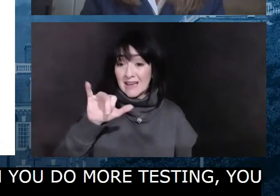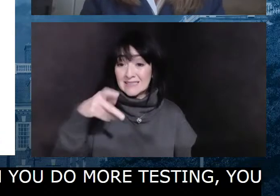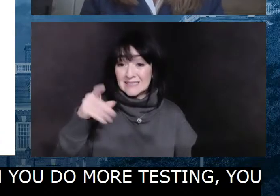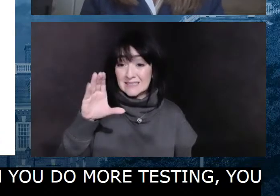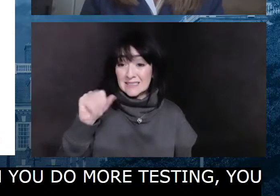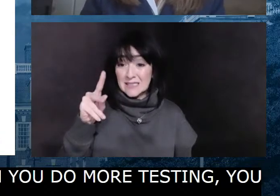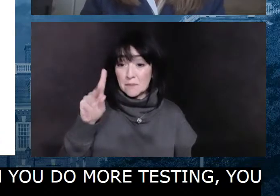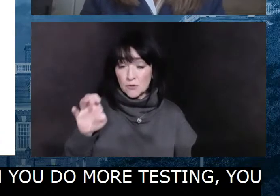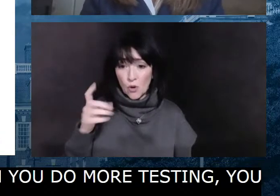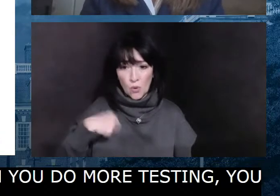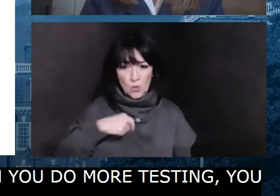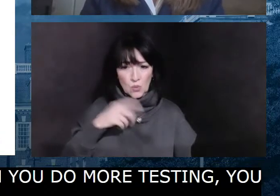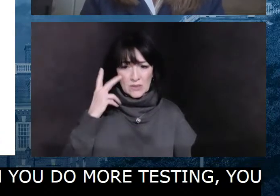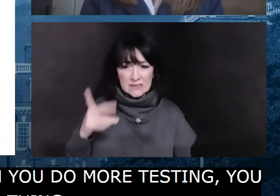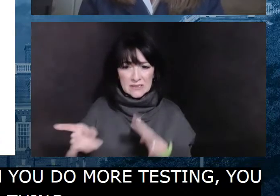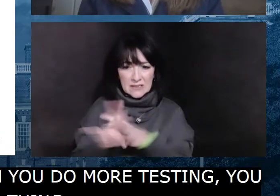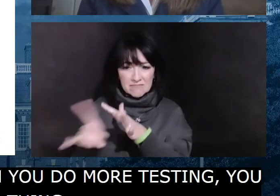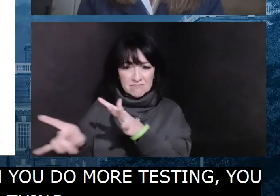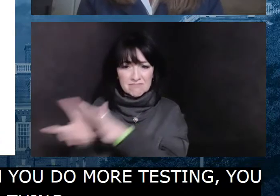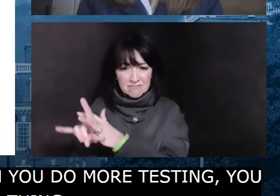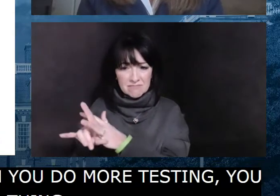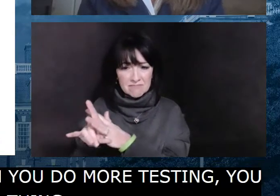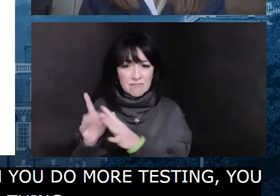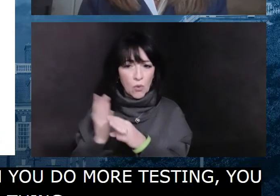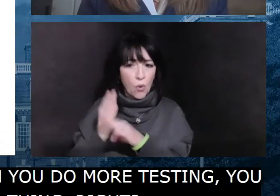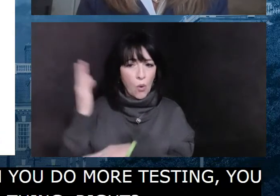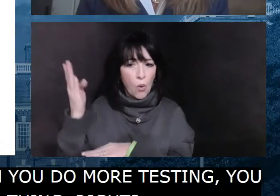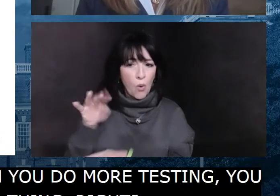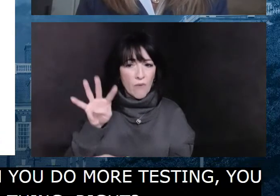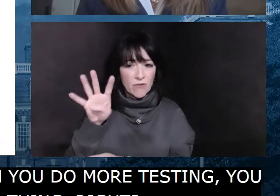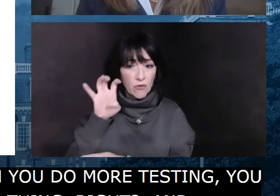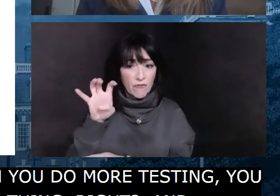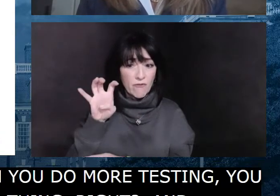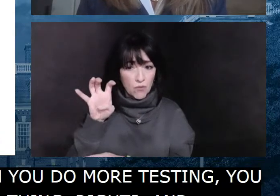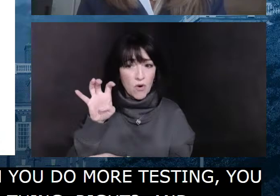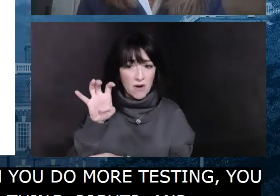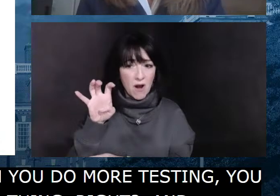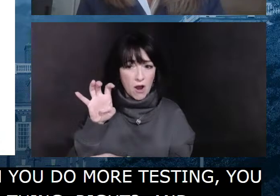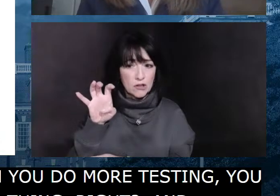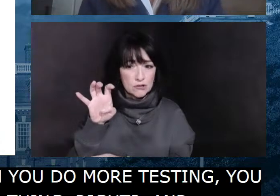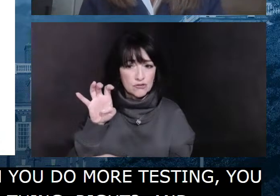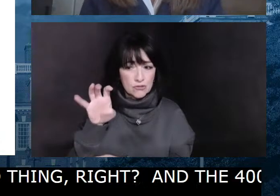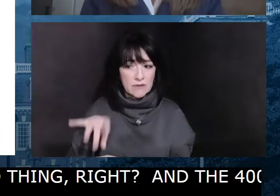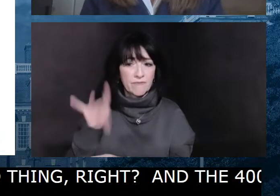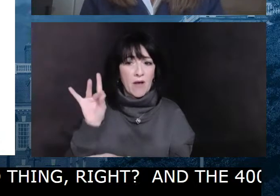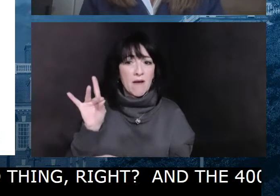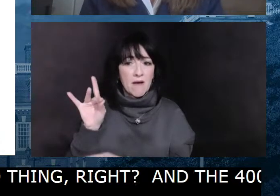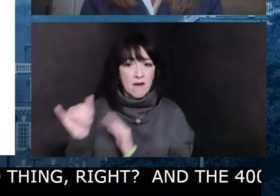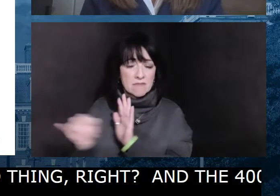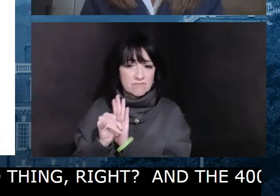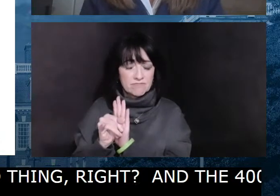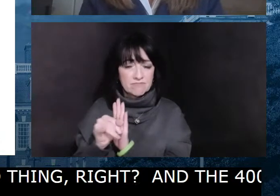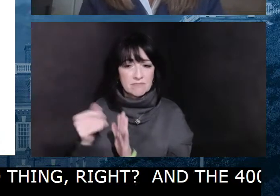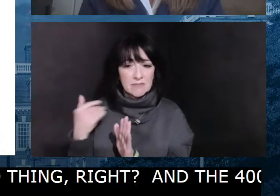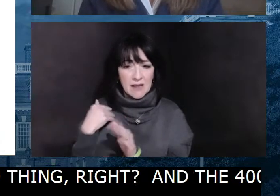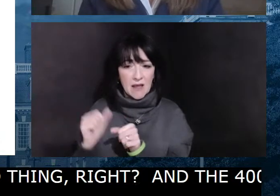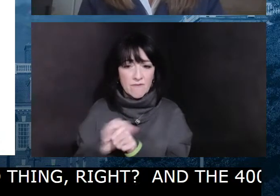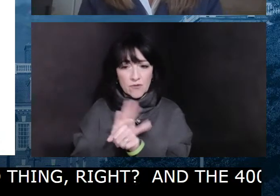criteria, 400 cases per 100,000 people. Last week, that would have been